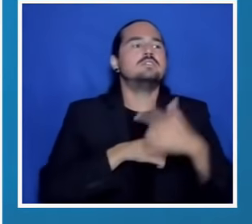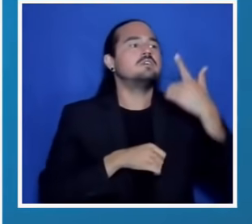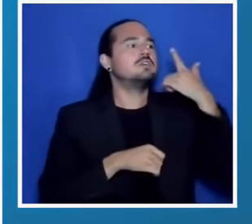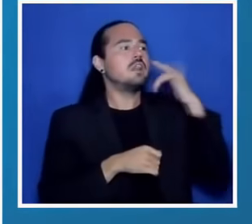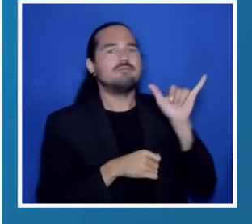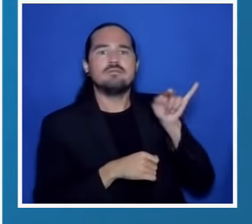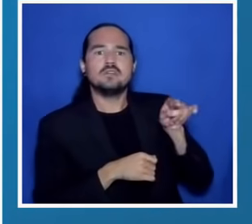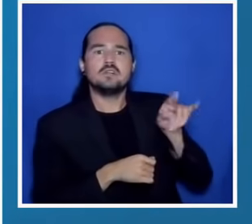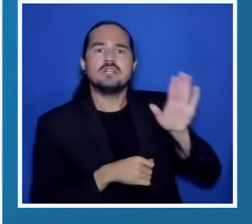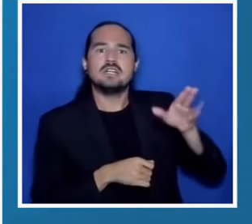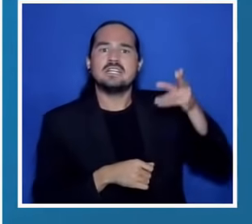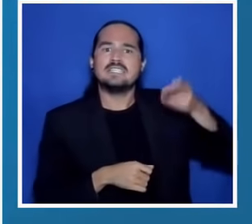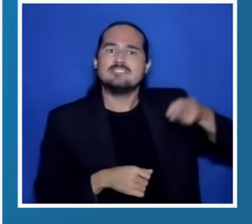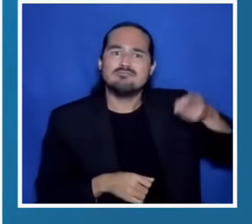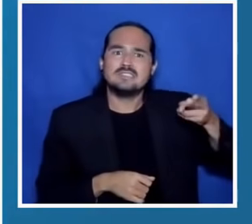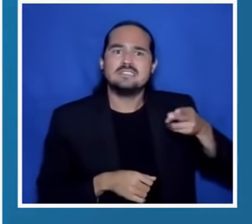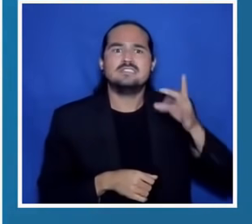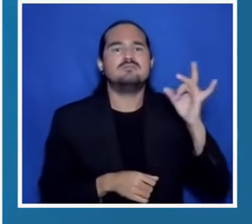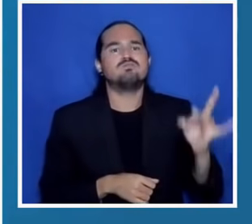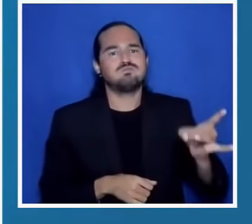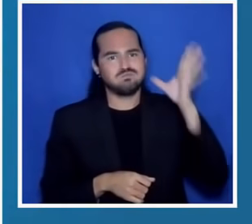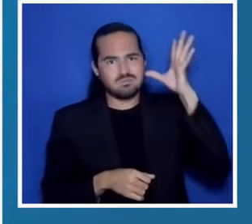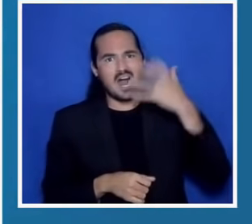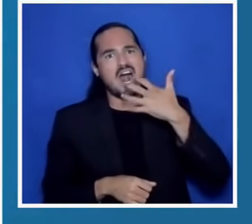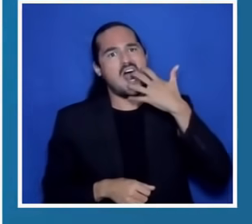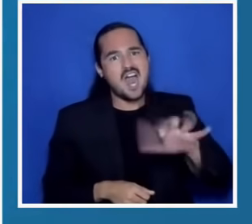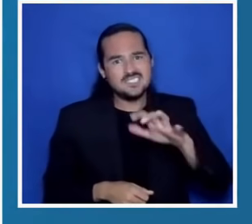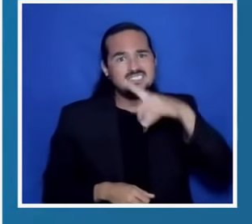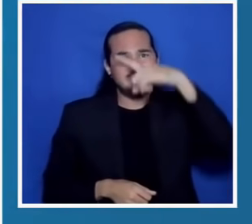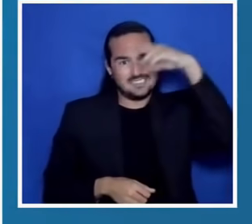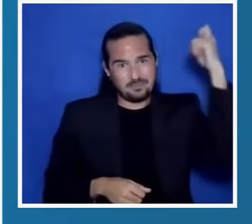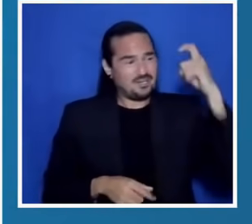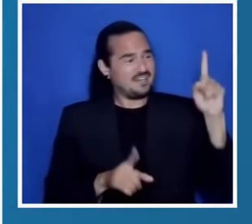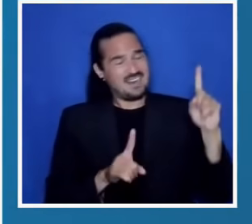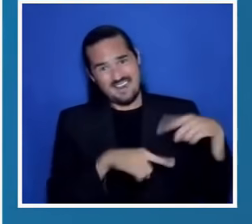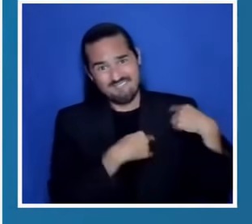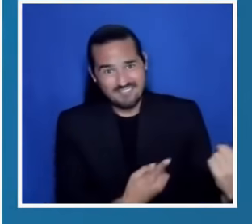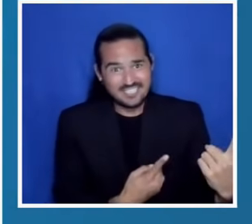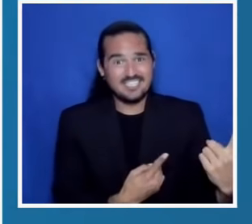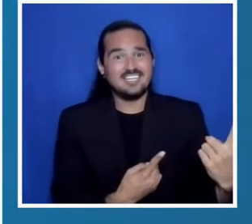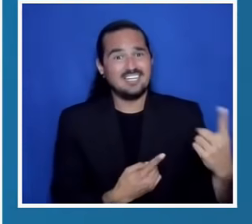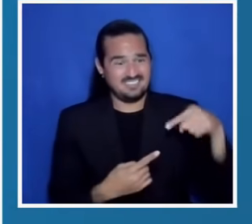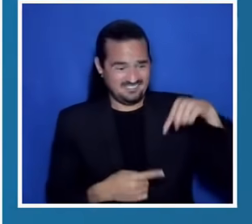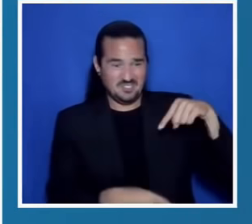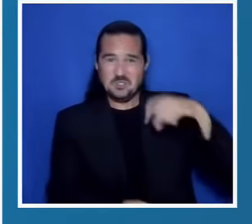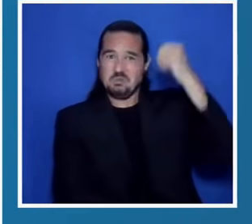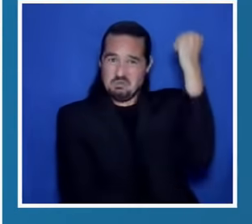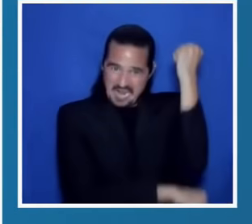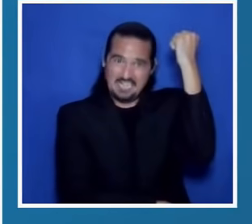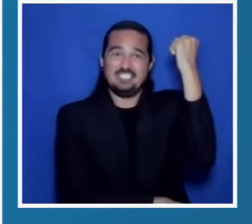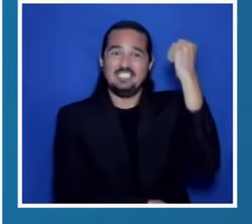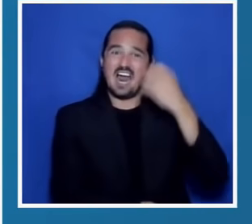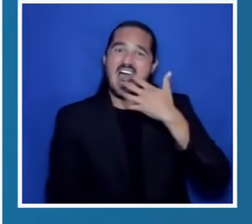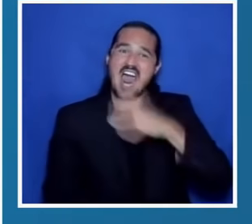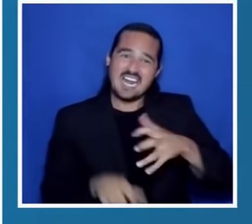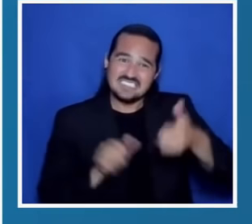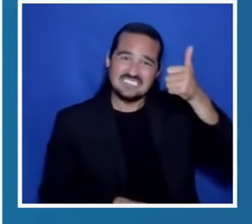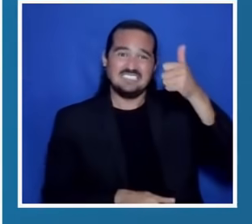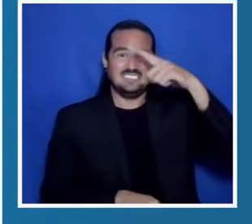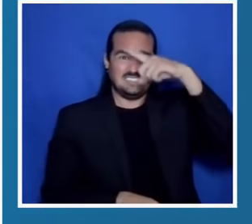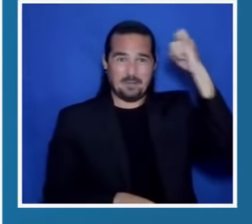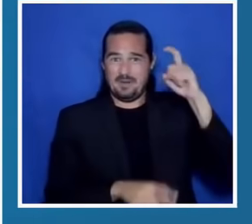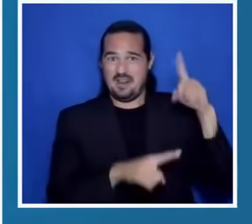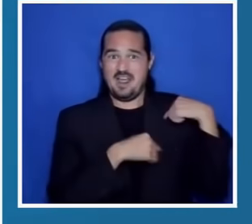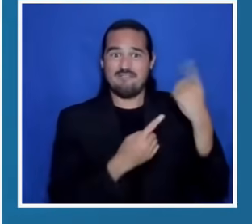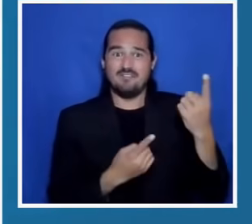And yet, we still have people that are in complete denial, that don't believe climate change